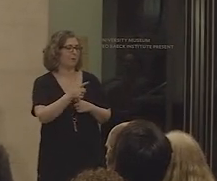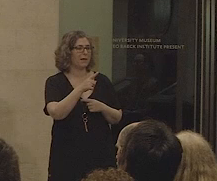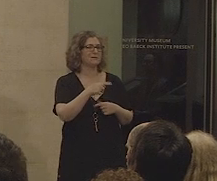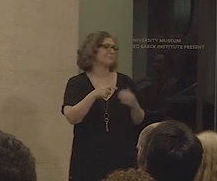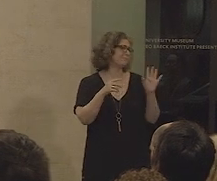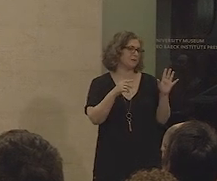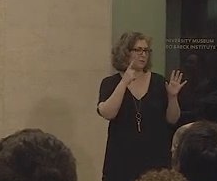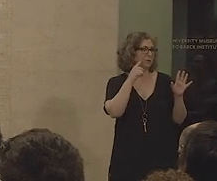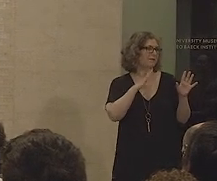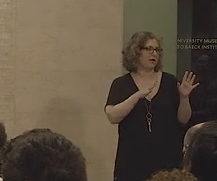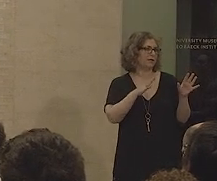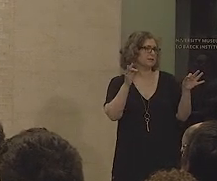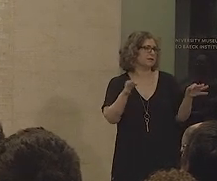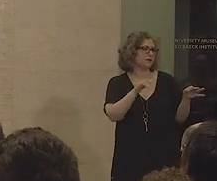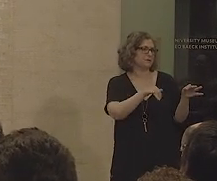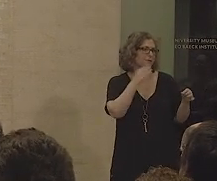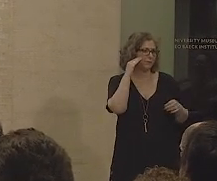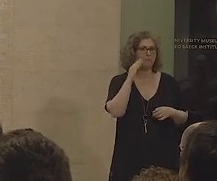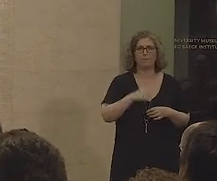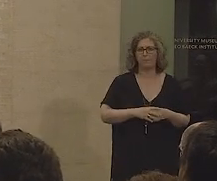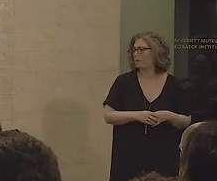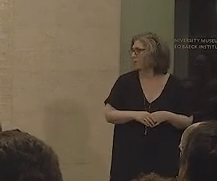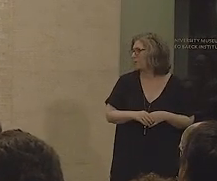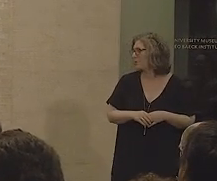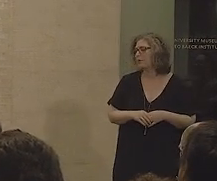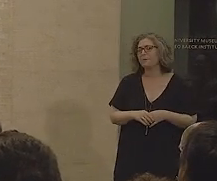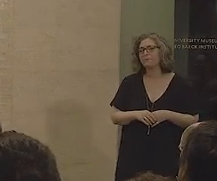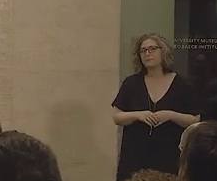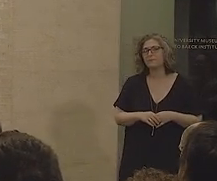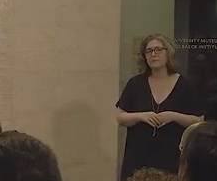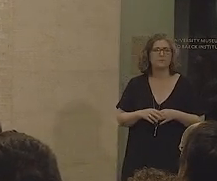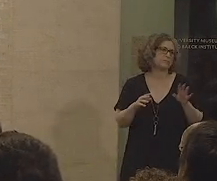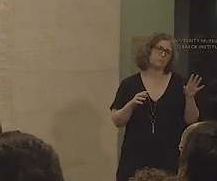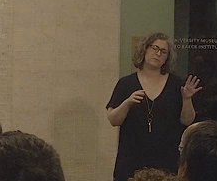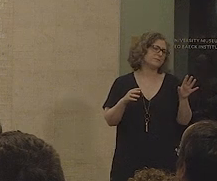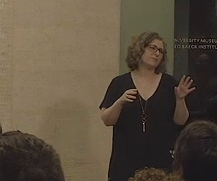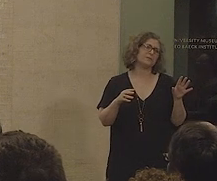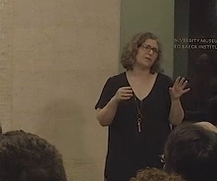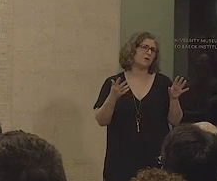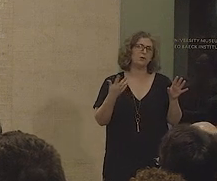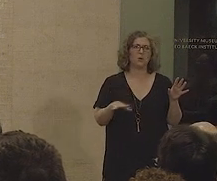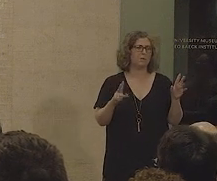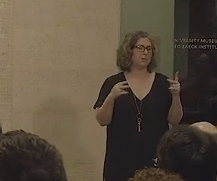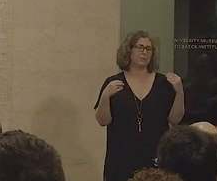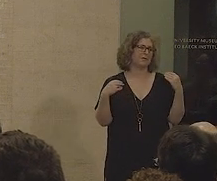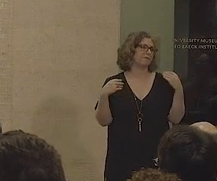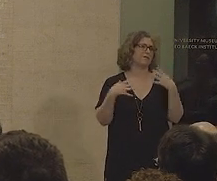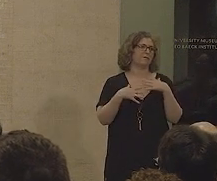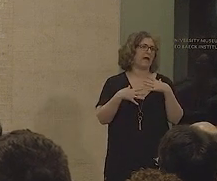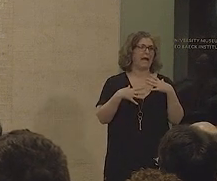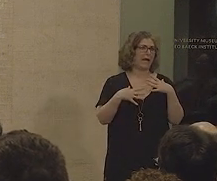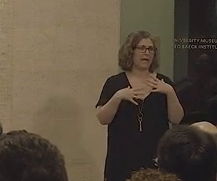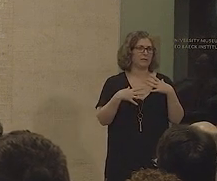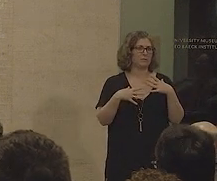there was nothing wrong with the decision that you made. And you certainly don't want people to have fear that keeps them